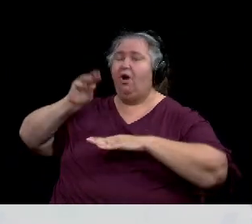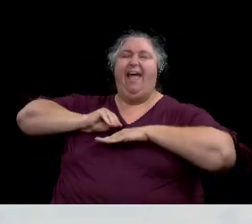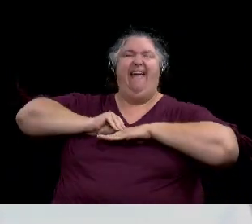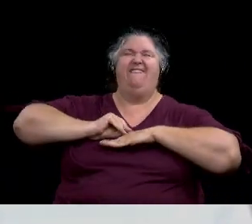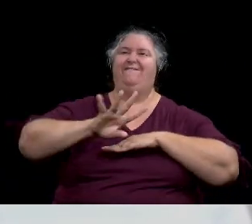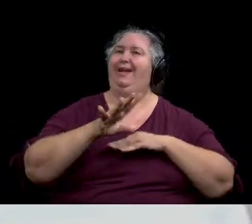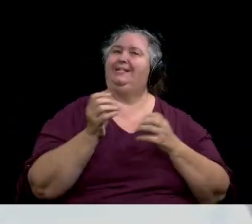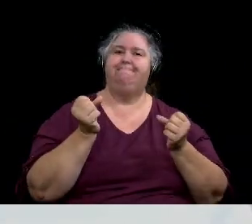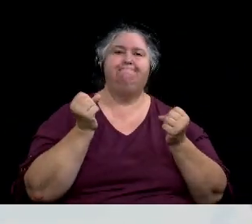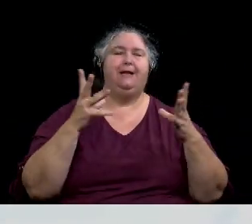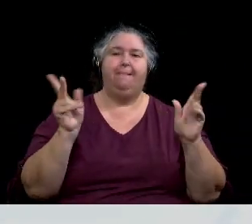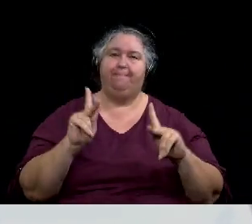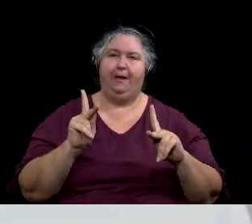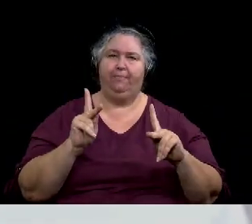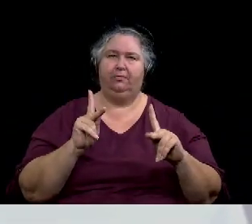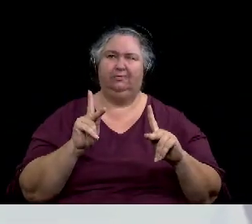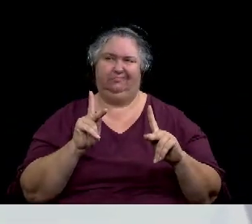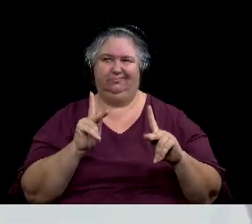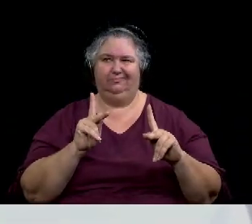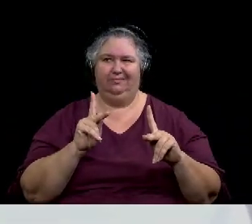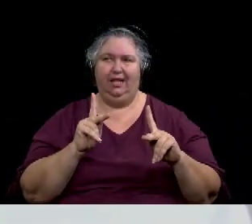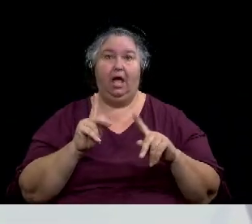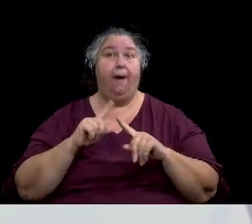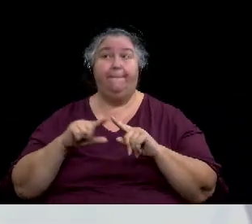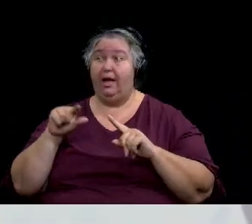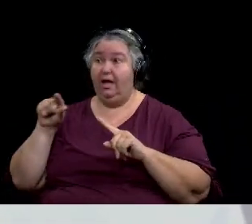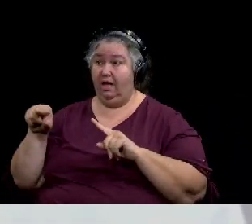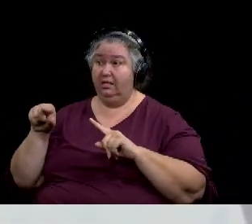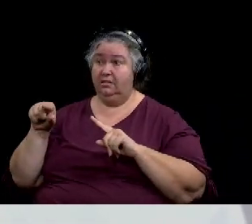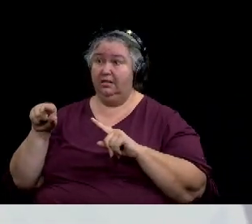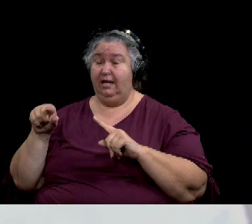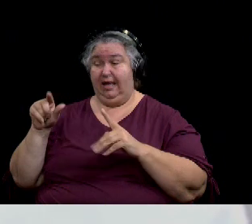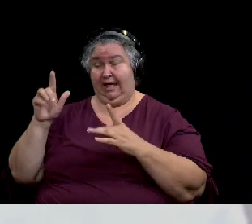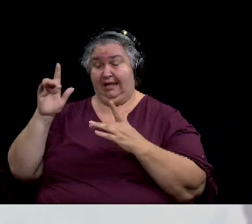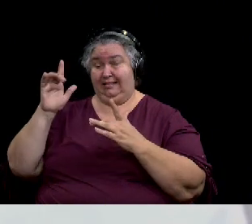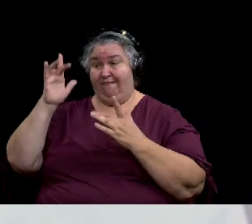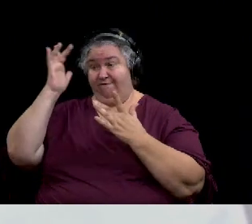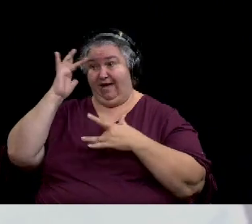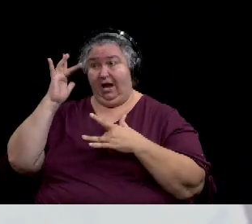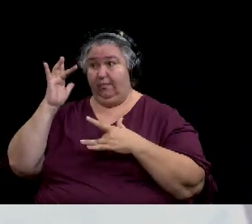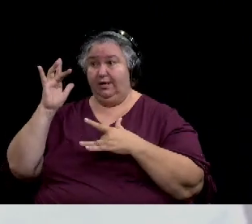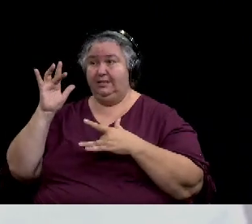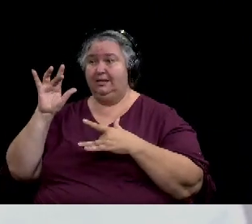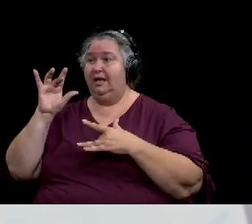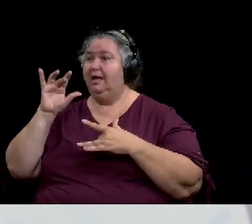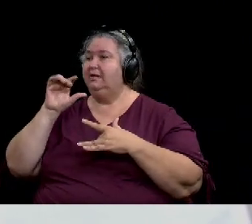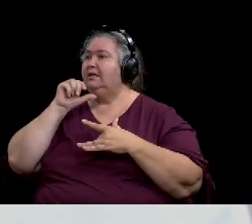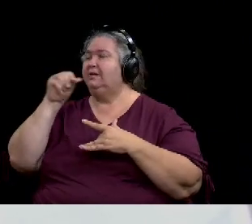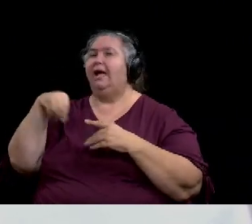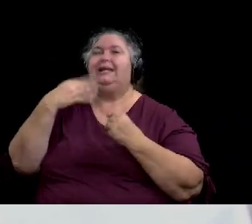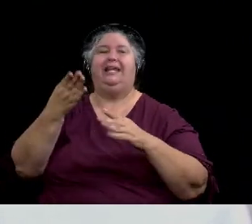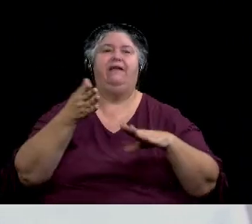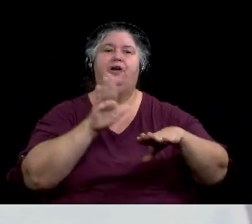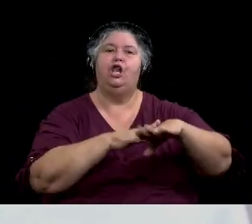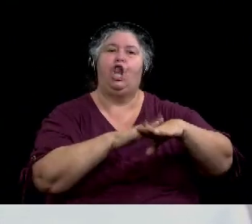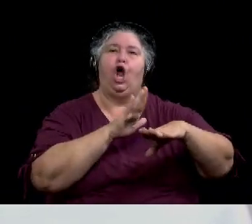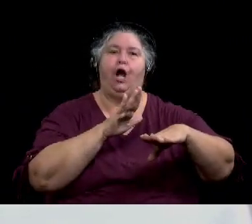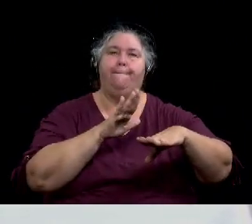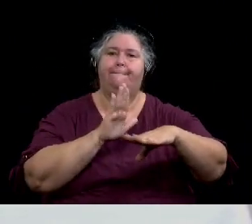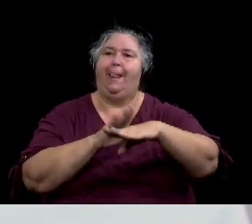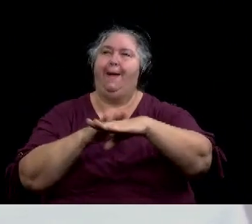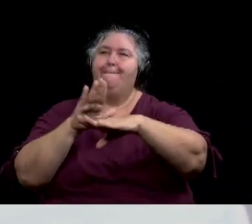virus wouldn't sound the alarm every time it entered into a new person. It'd be